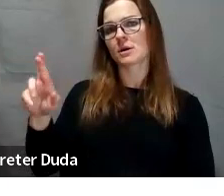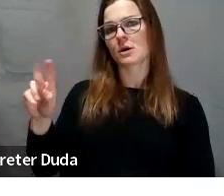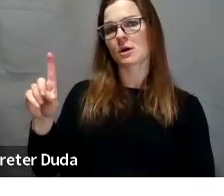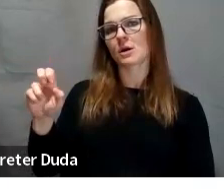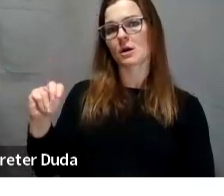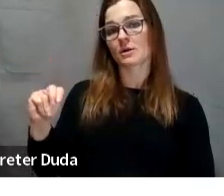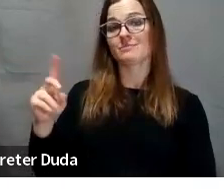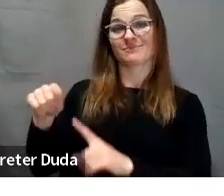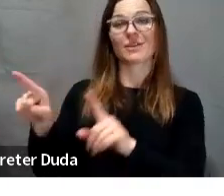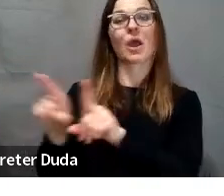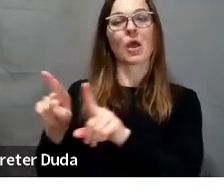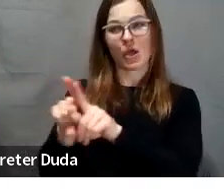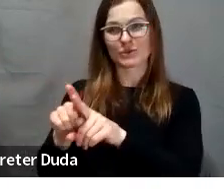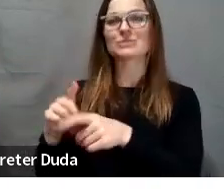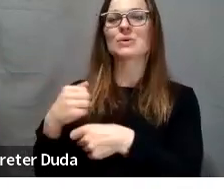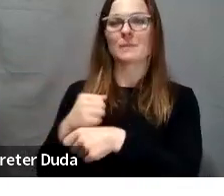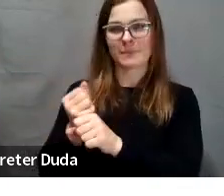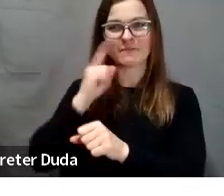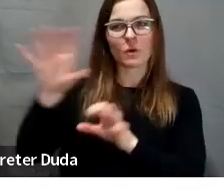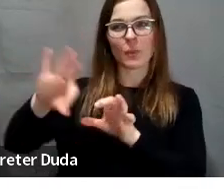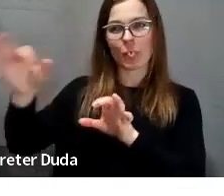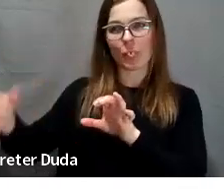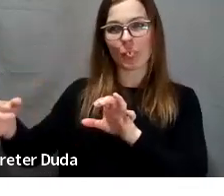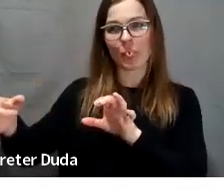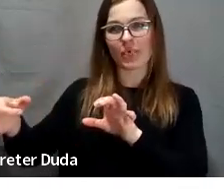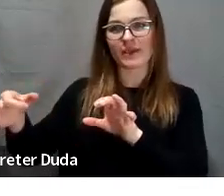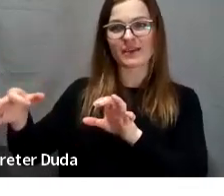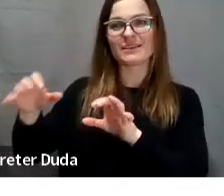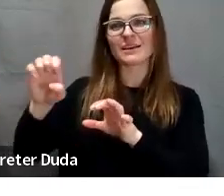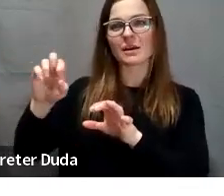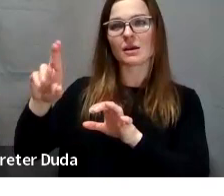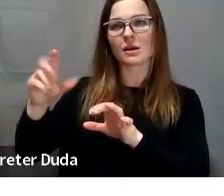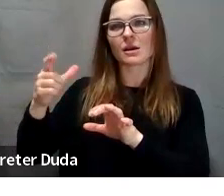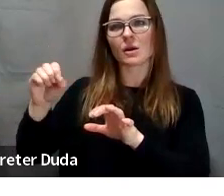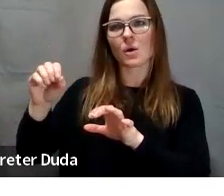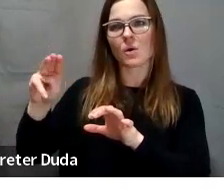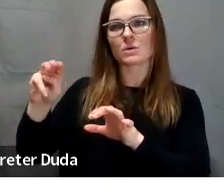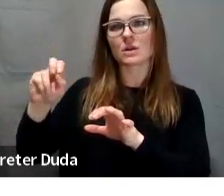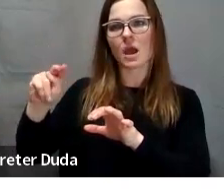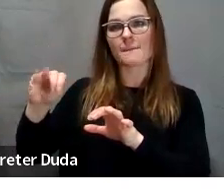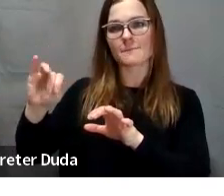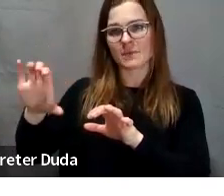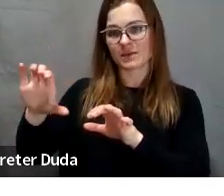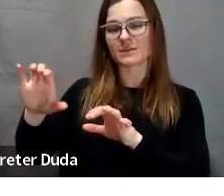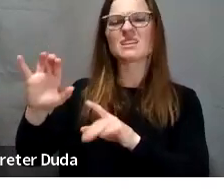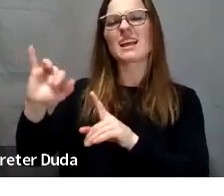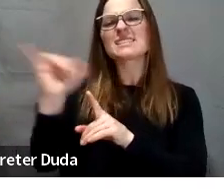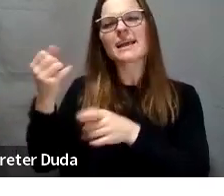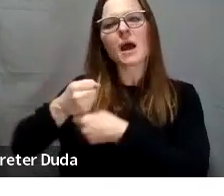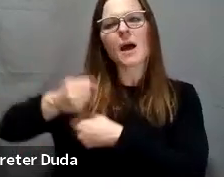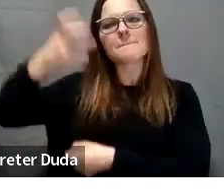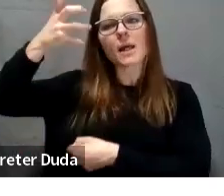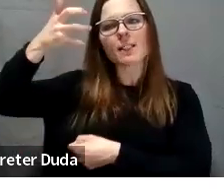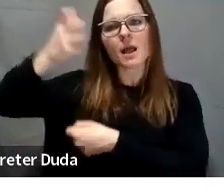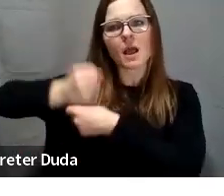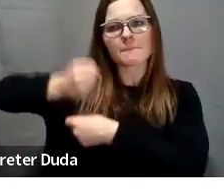designed with curved handles that are sort of like an umbrella handle to make them easier to grip. They have a nice grip